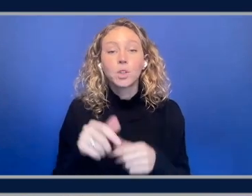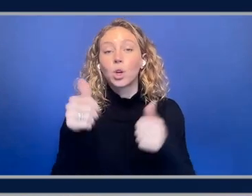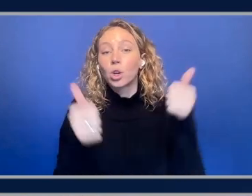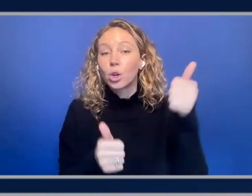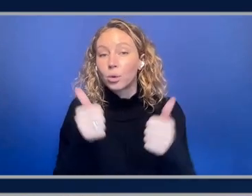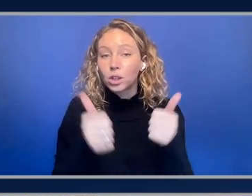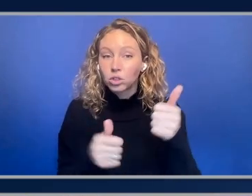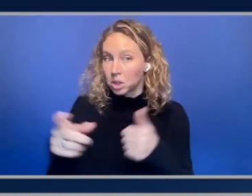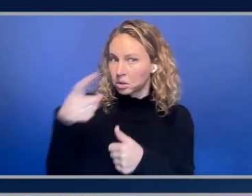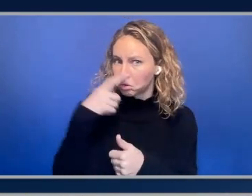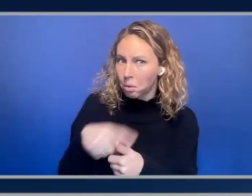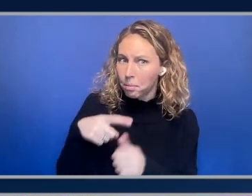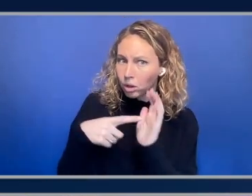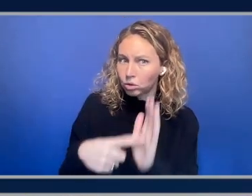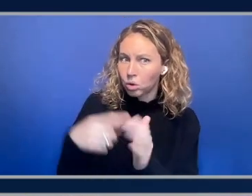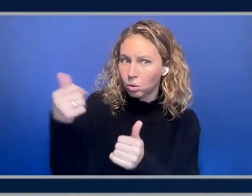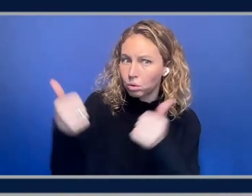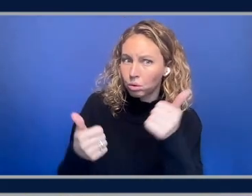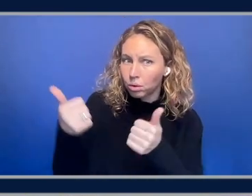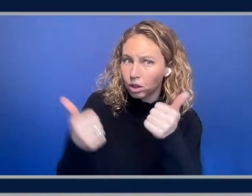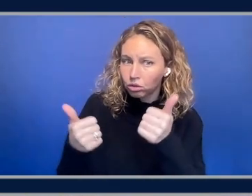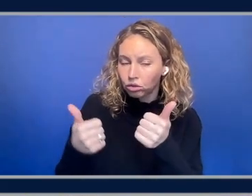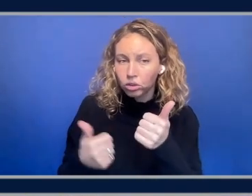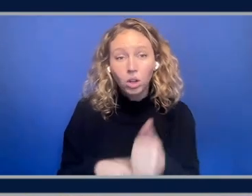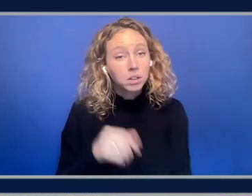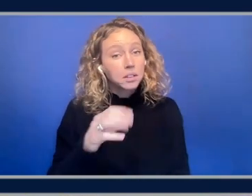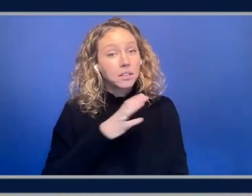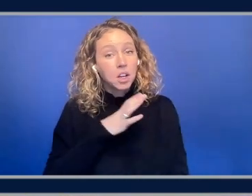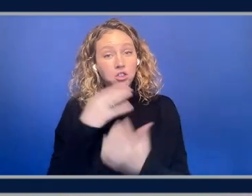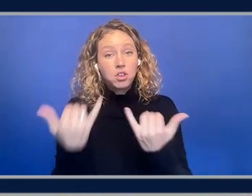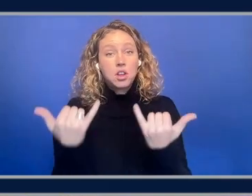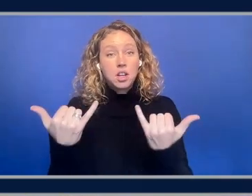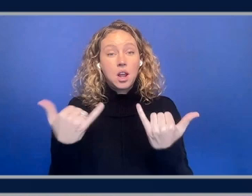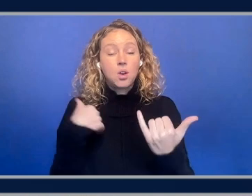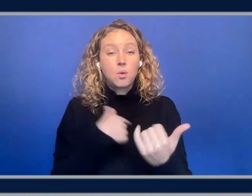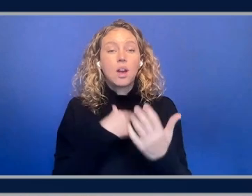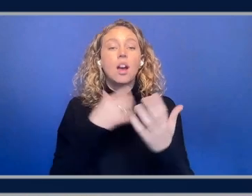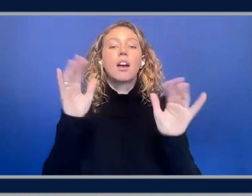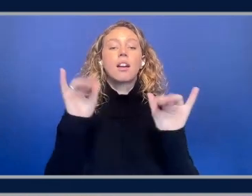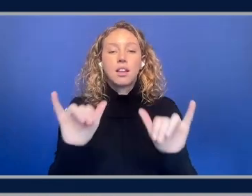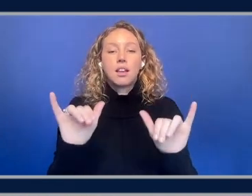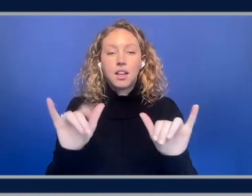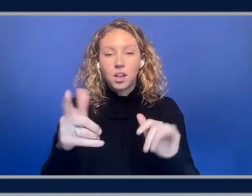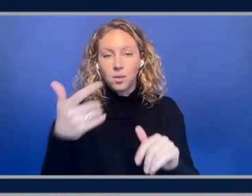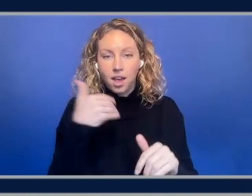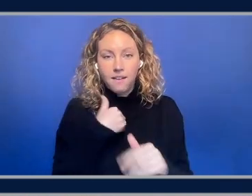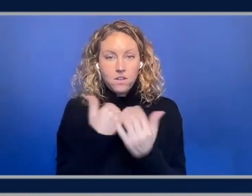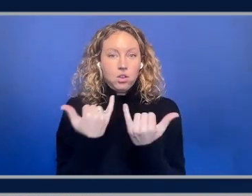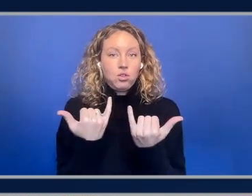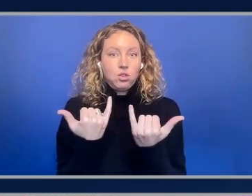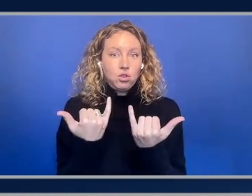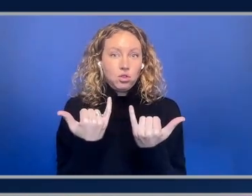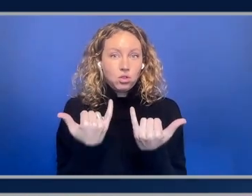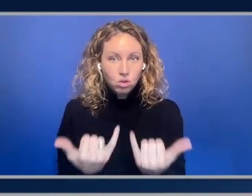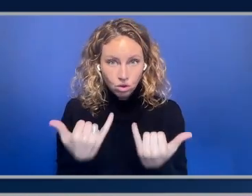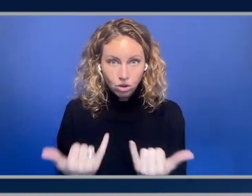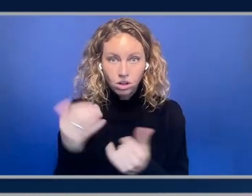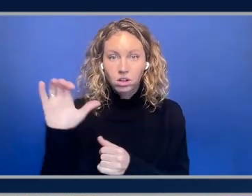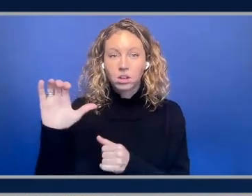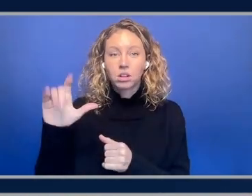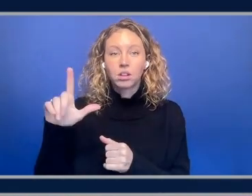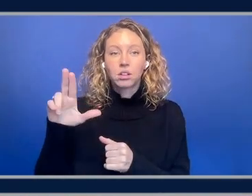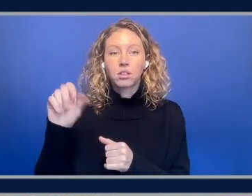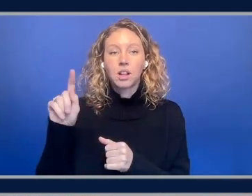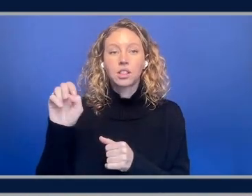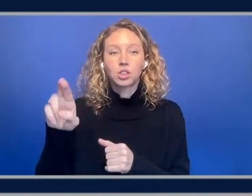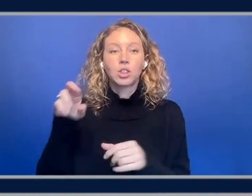see which region? So I do know right now we are, okay. So you have an existing cluster in Frankfurt